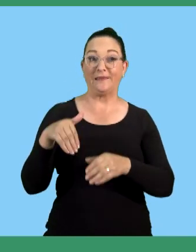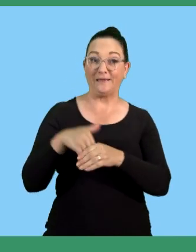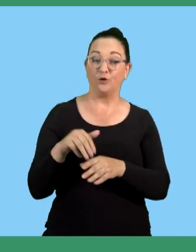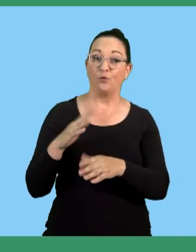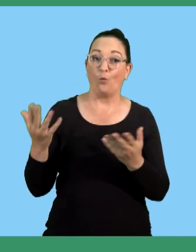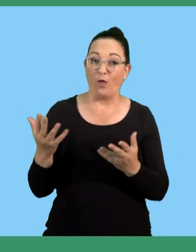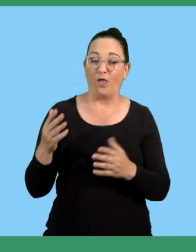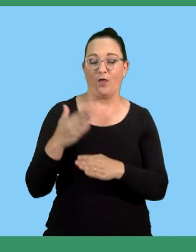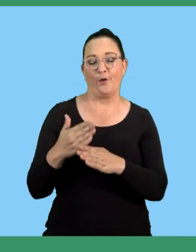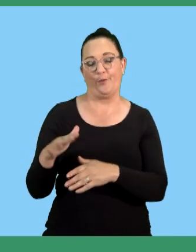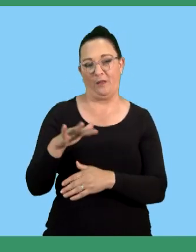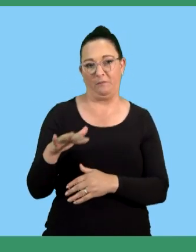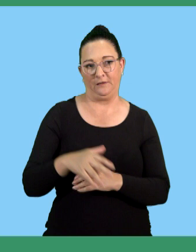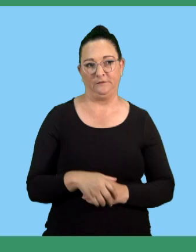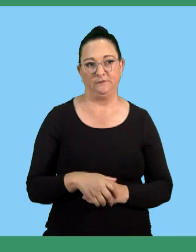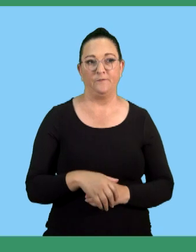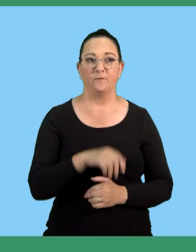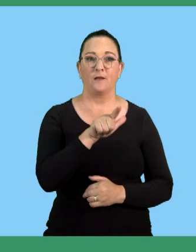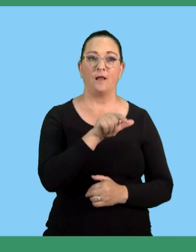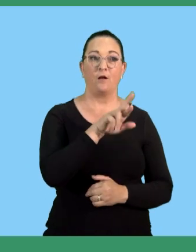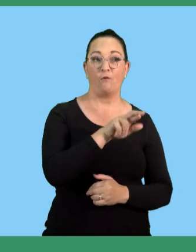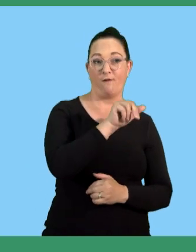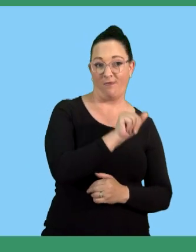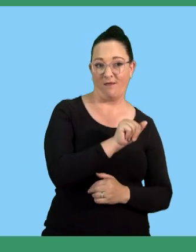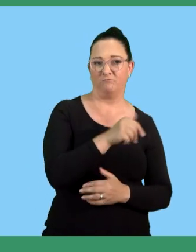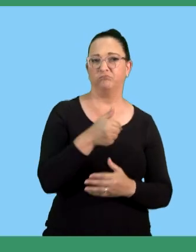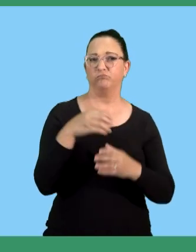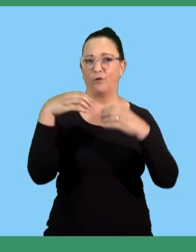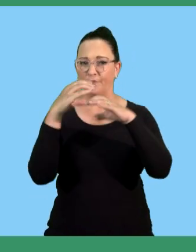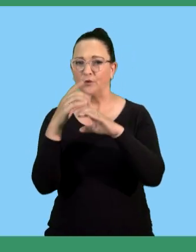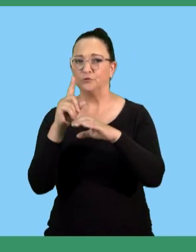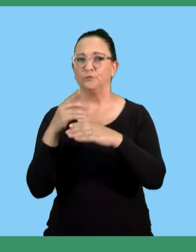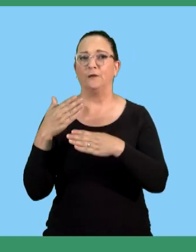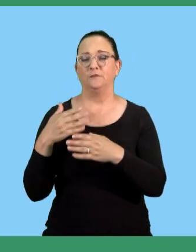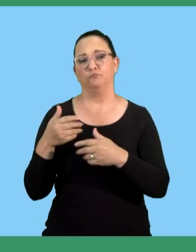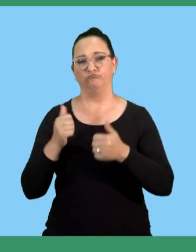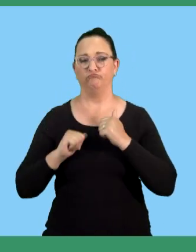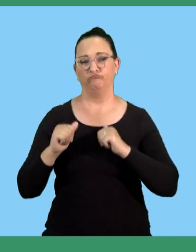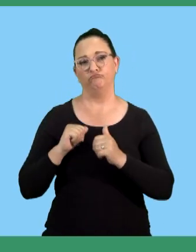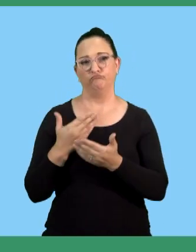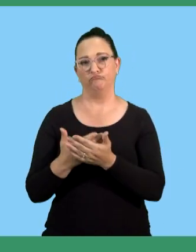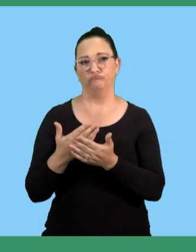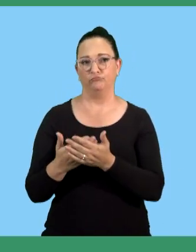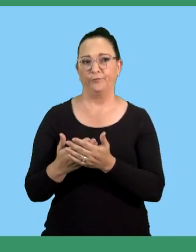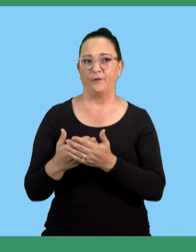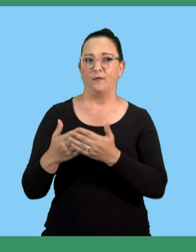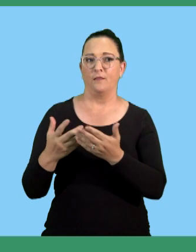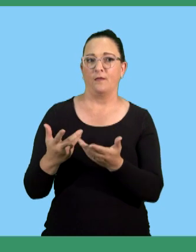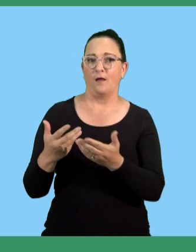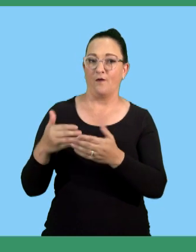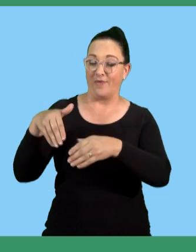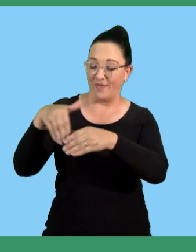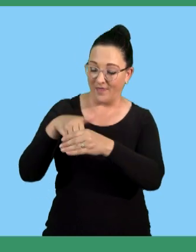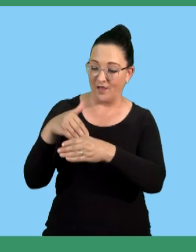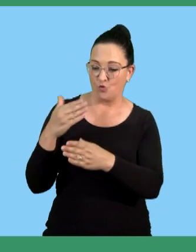that are within the workplace. Whereas with the Labor Relations Act, it focuses on managing labor disputes. So disputes, you're